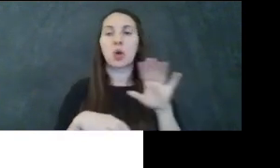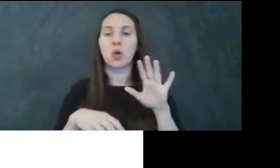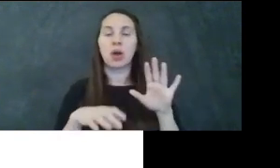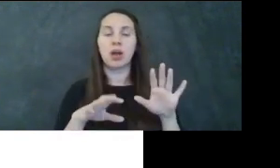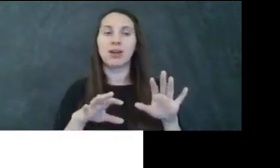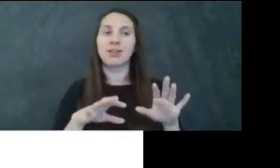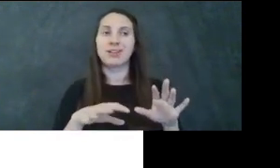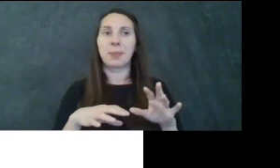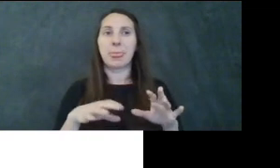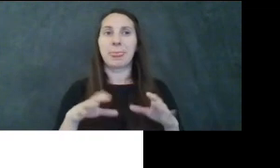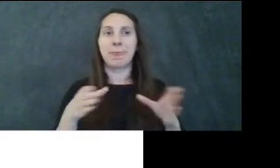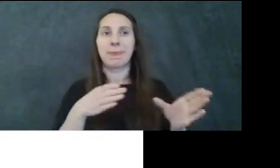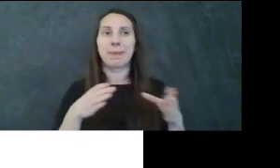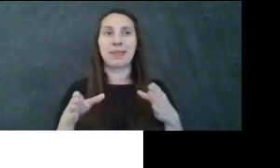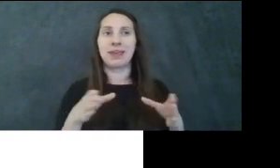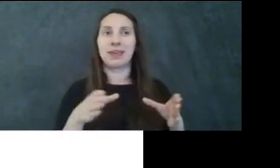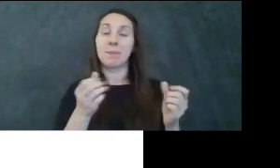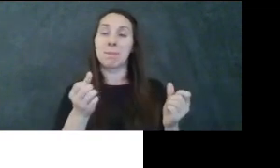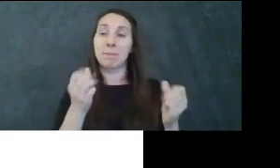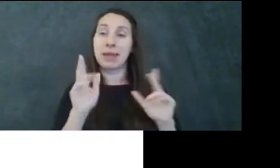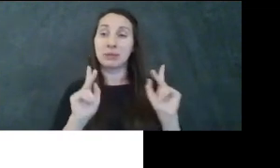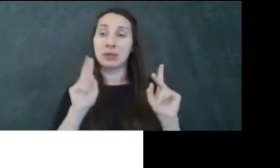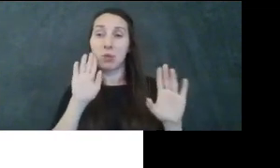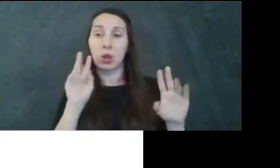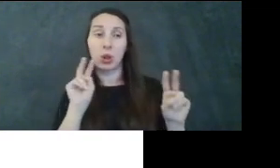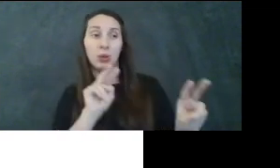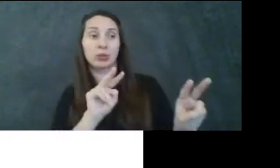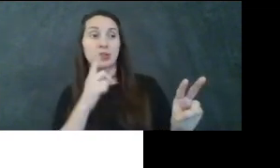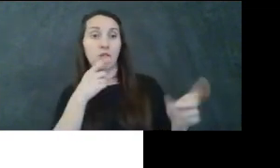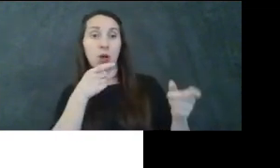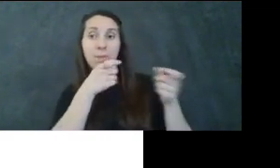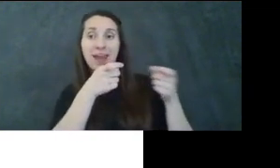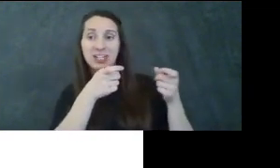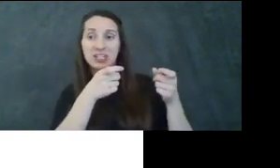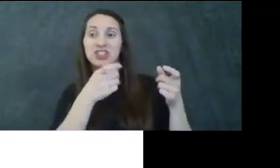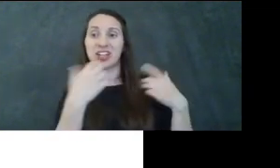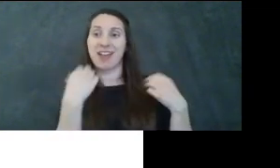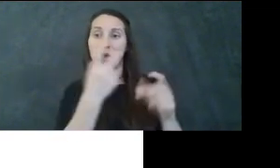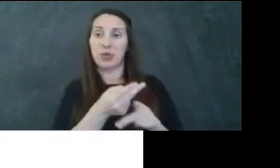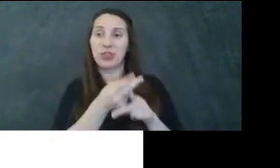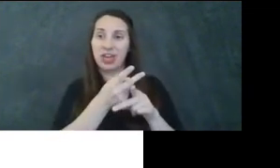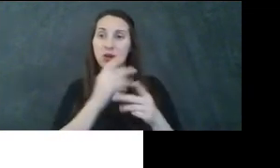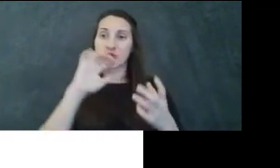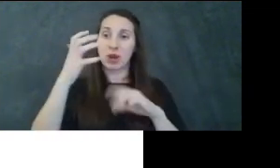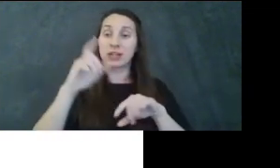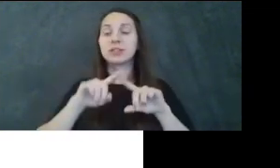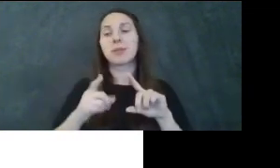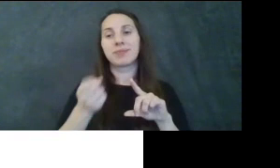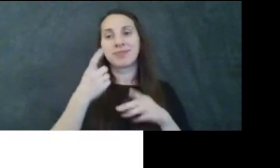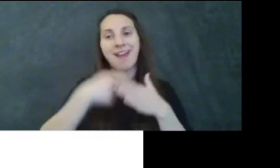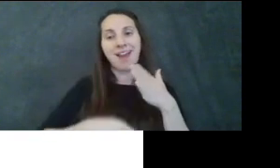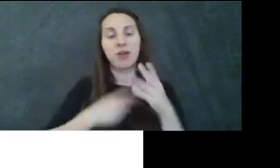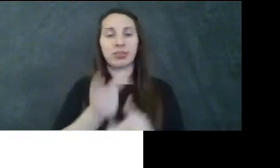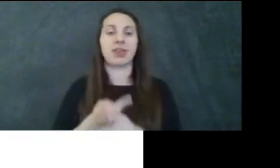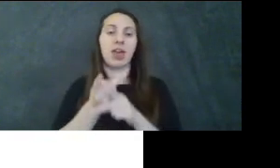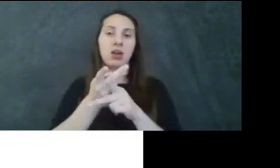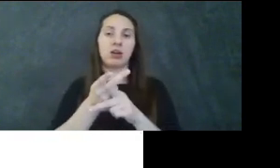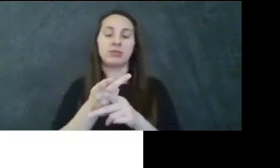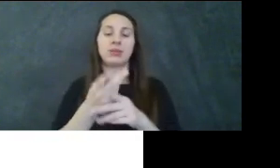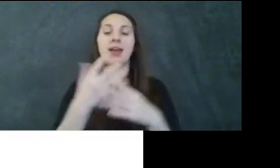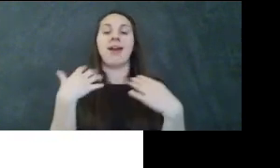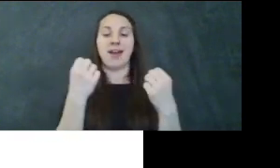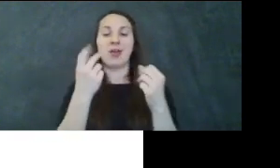managing the COVID crisis. But healthcare cost was particularly important in these working